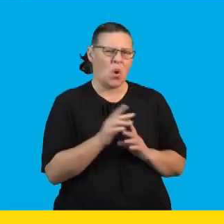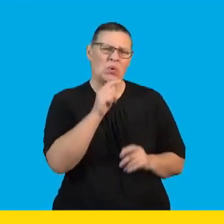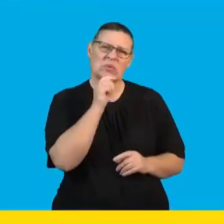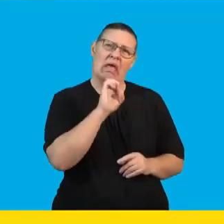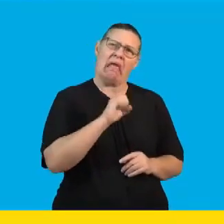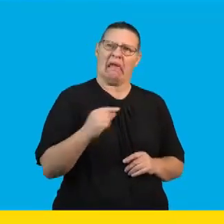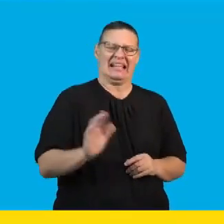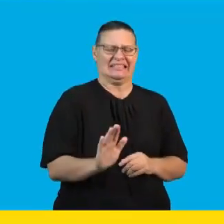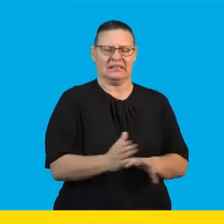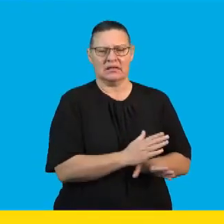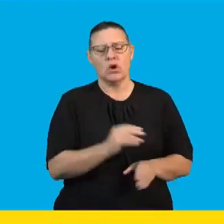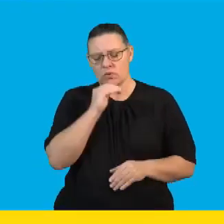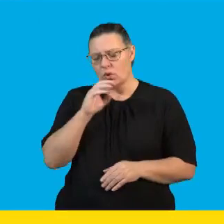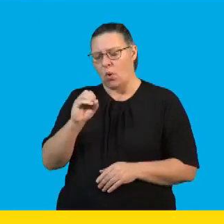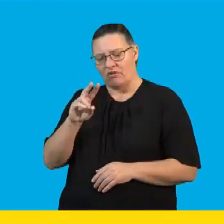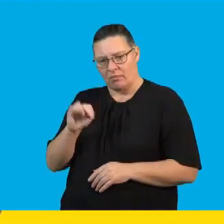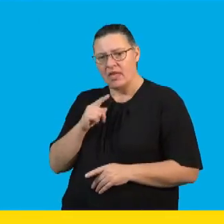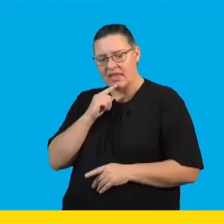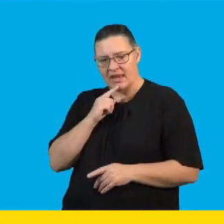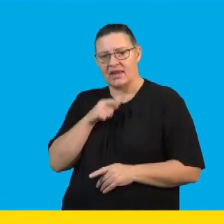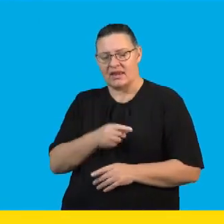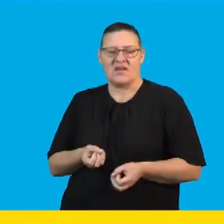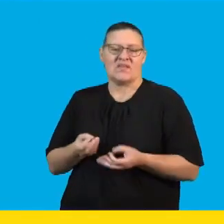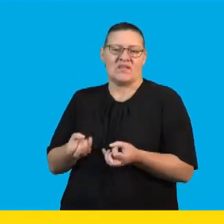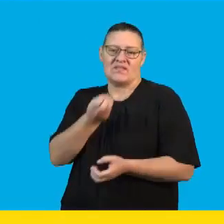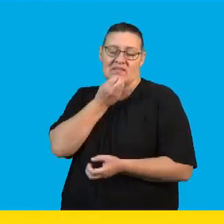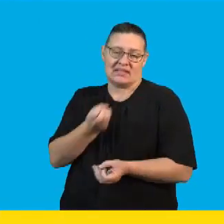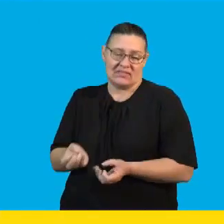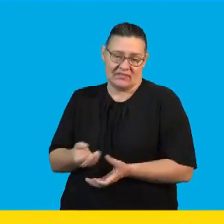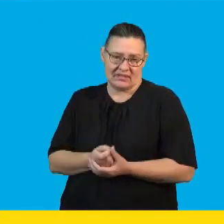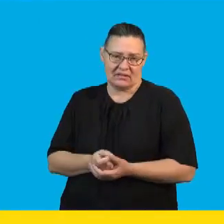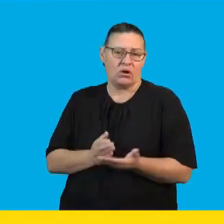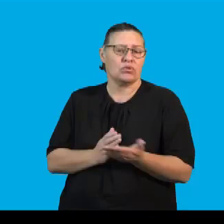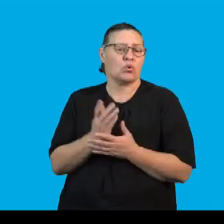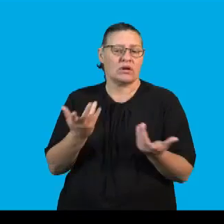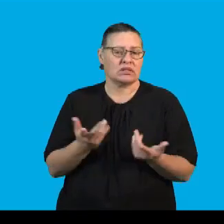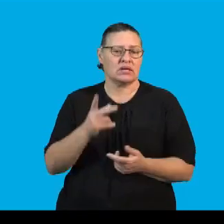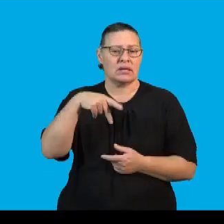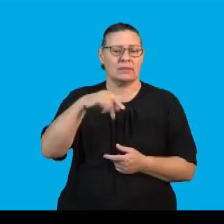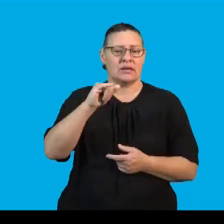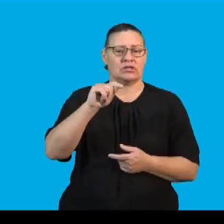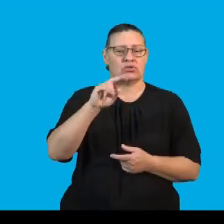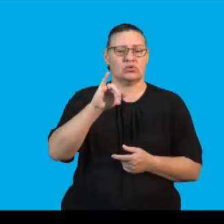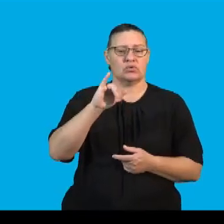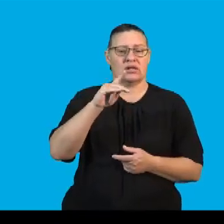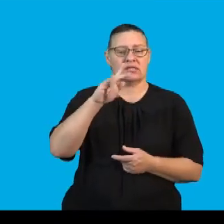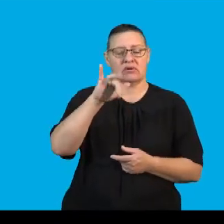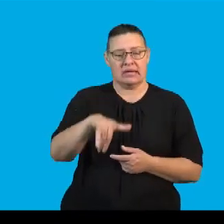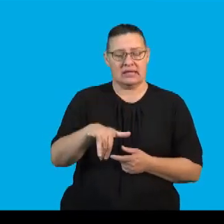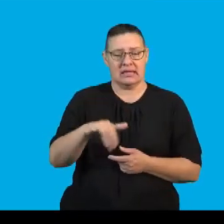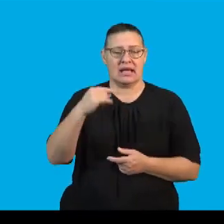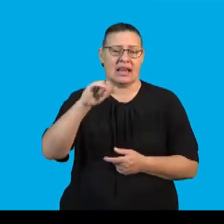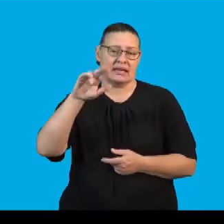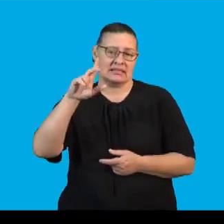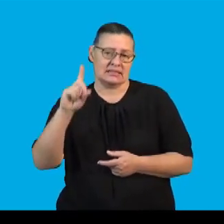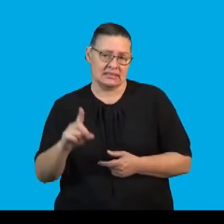ovum more than egg, the uterus is ready to feed it. And this is done by the pituitary gland.